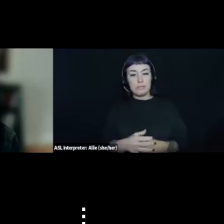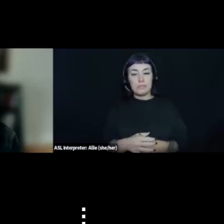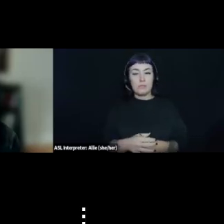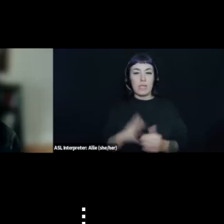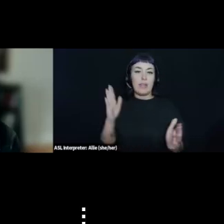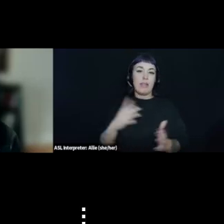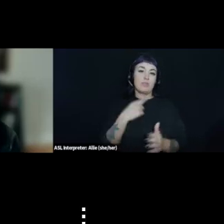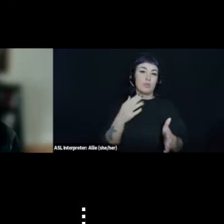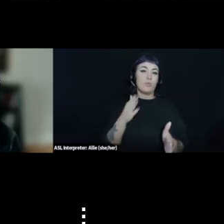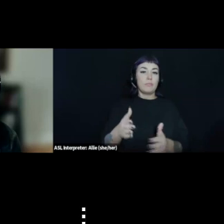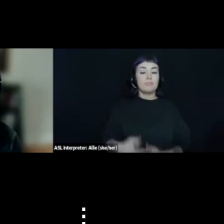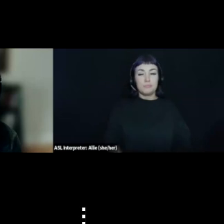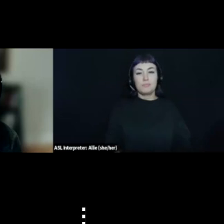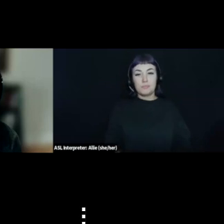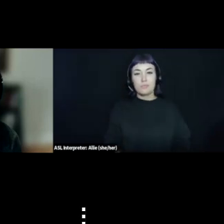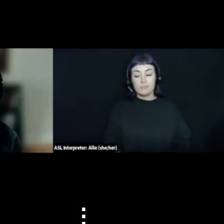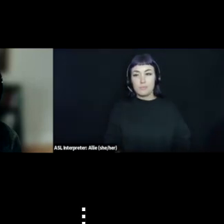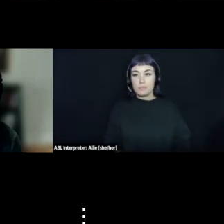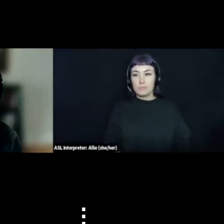risky ways.